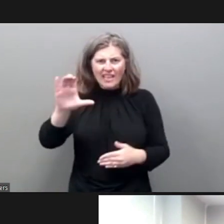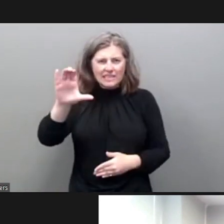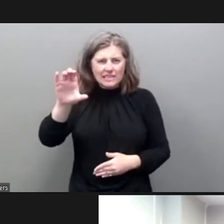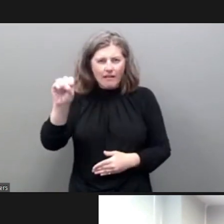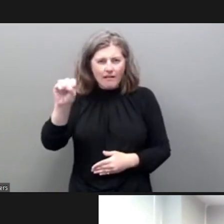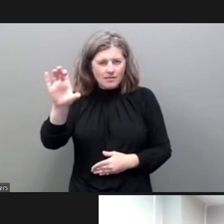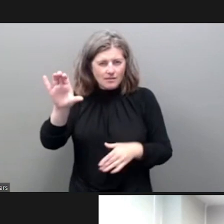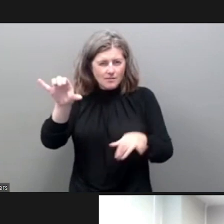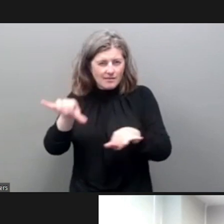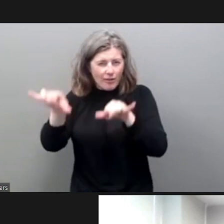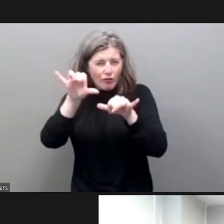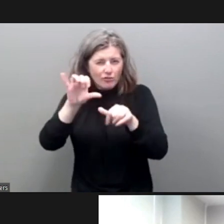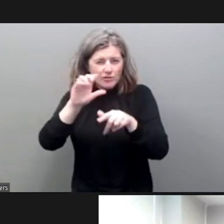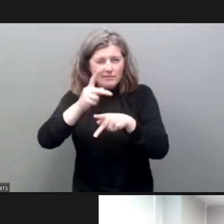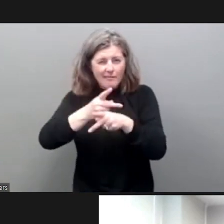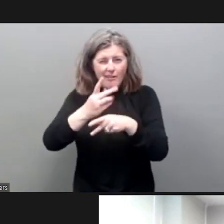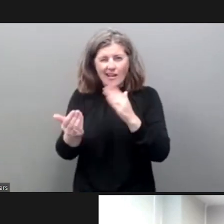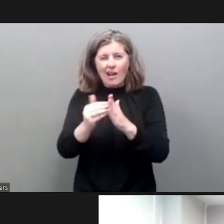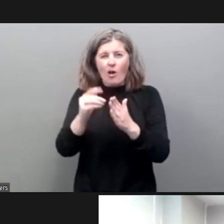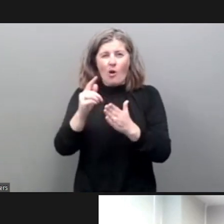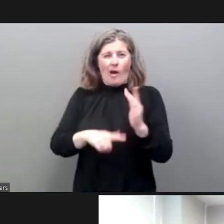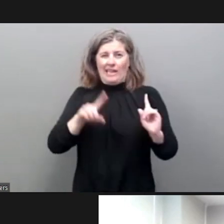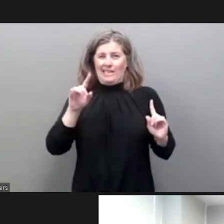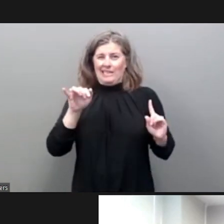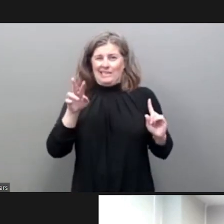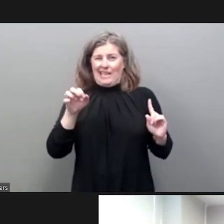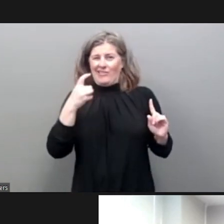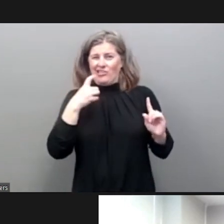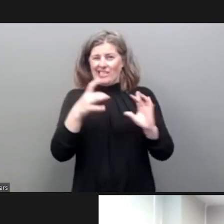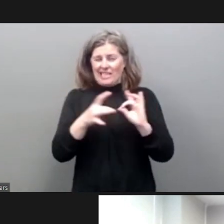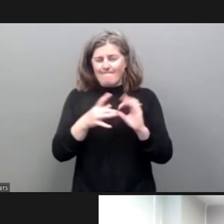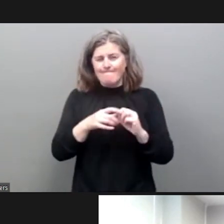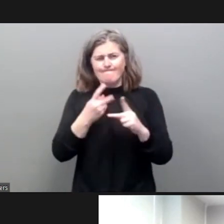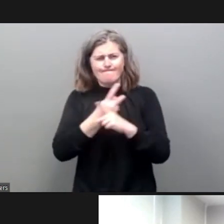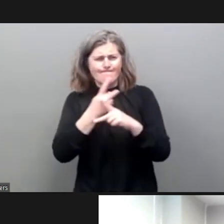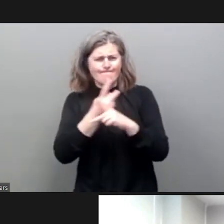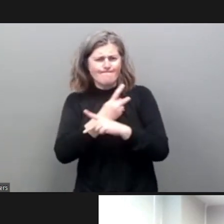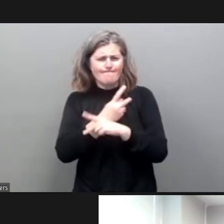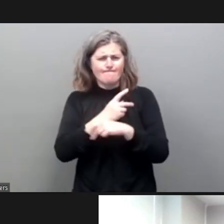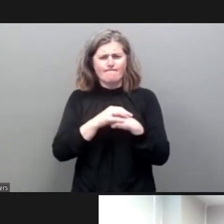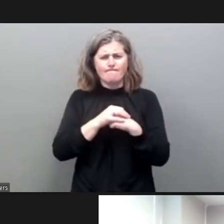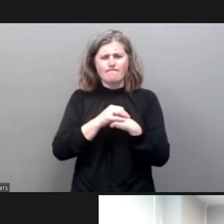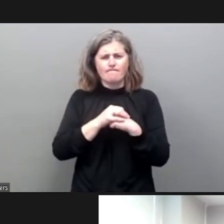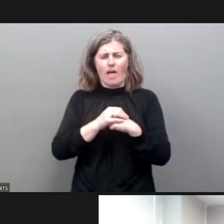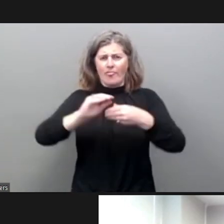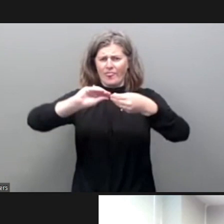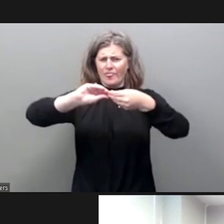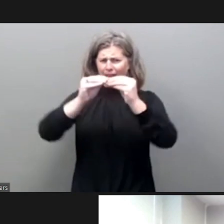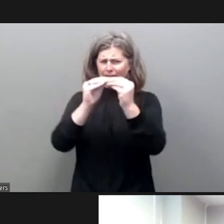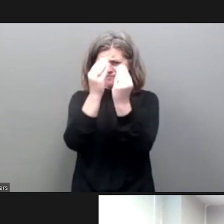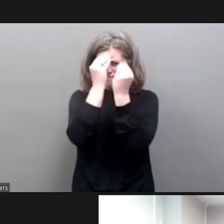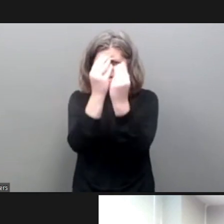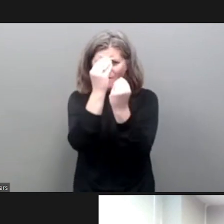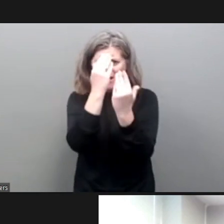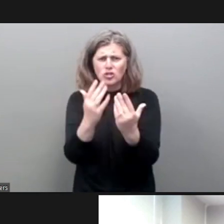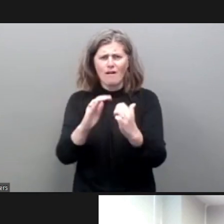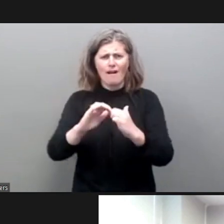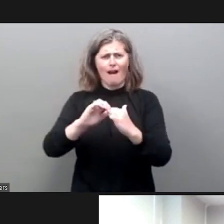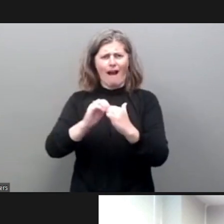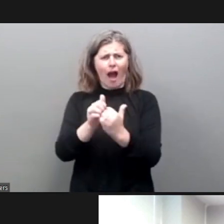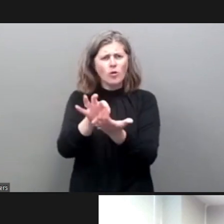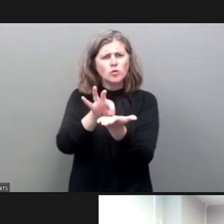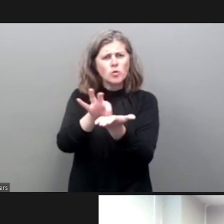crisis standards of care is just like David was saying, looking at the data on how